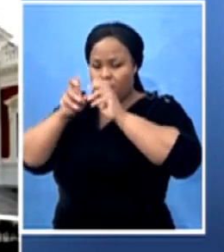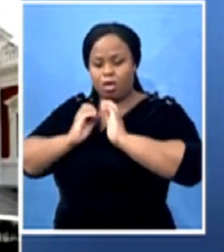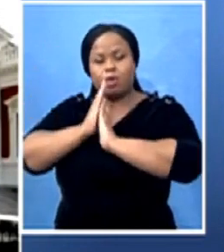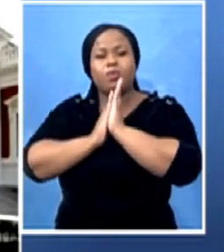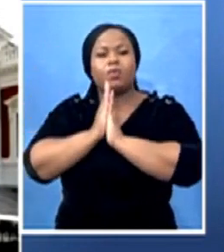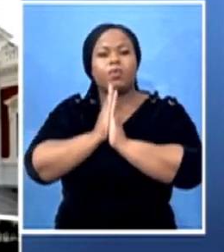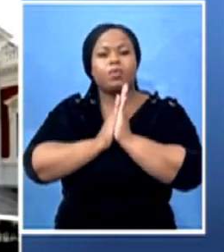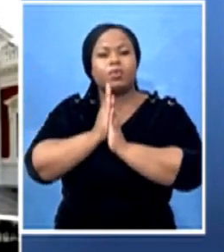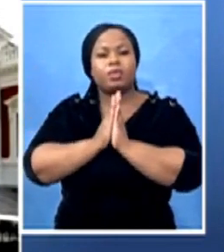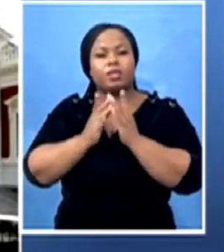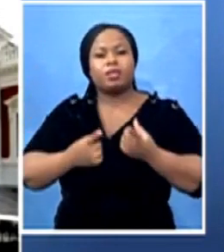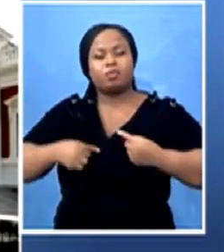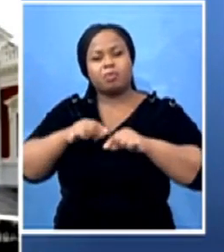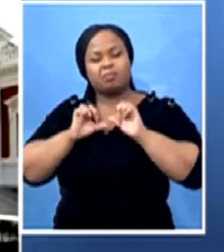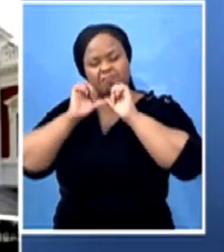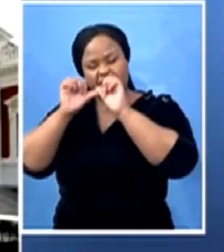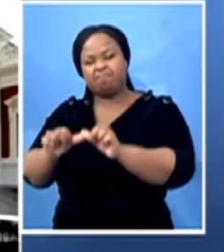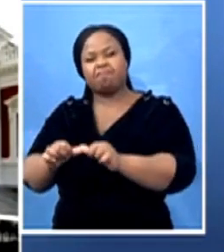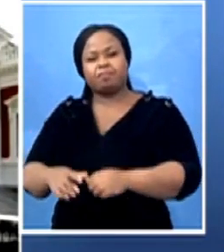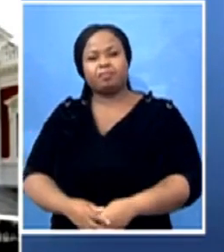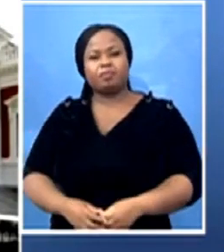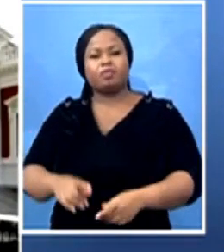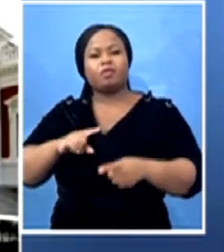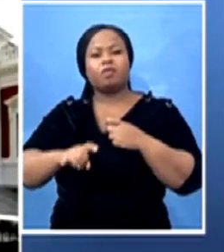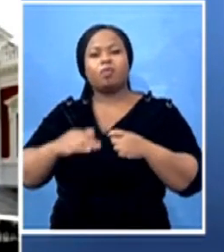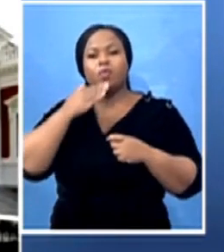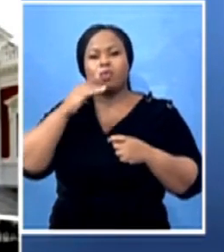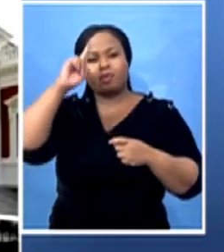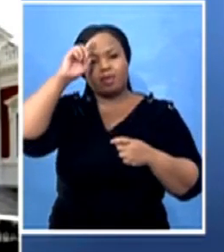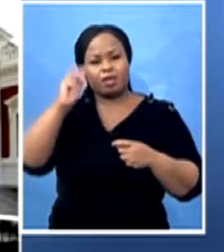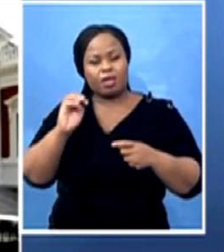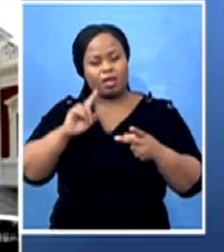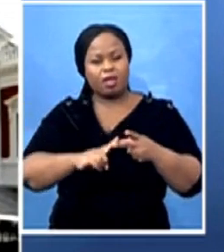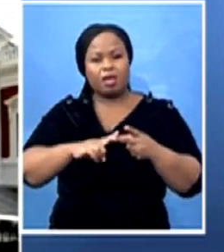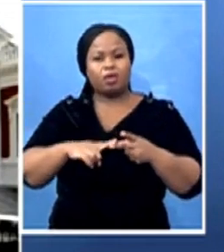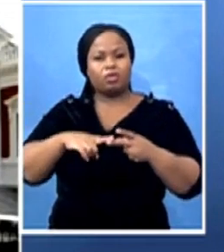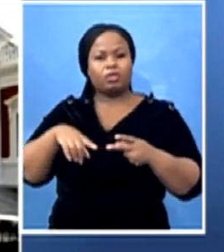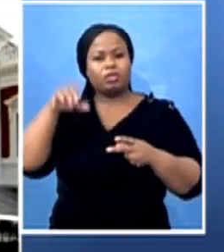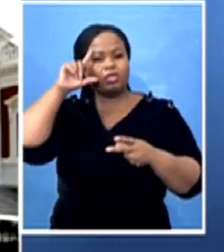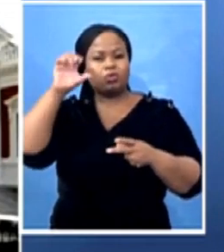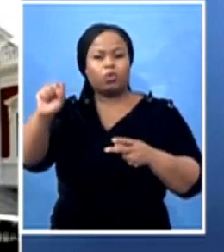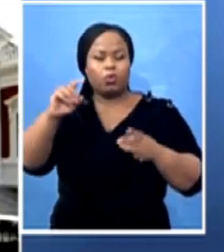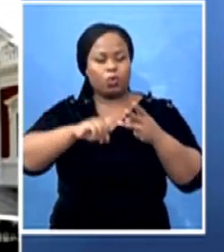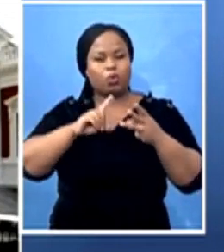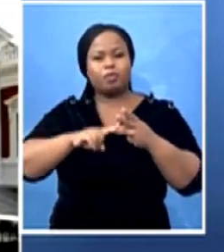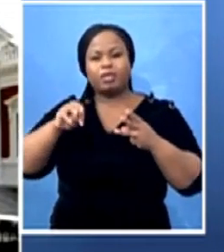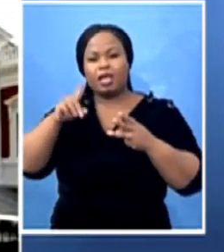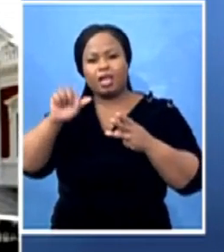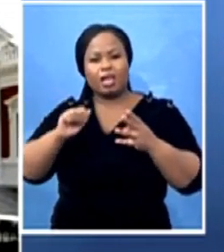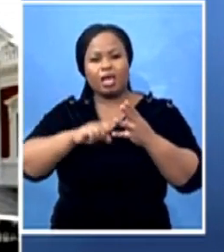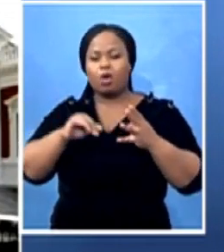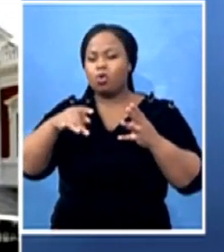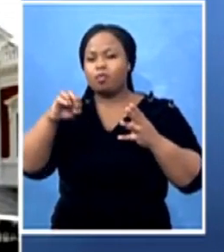From Kholihlahla to Tate Sisulu, to Omgov, to Mdala, to Goldberg, and to the youngest pair, you